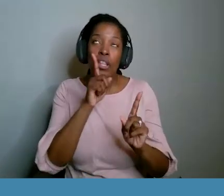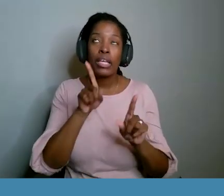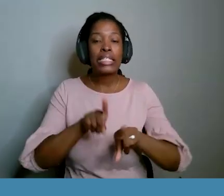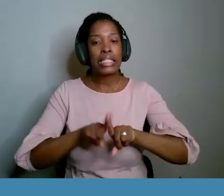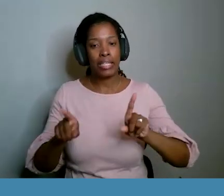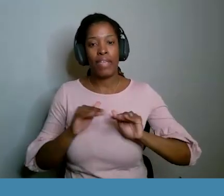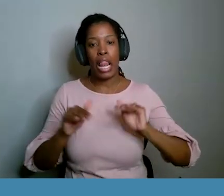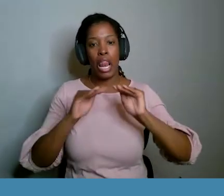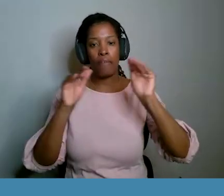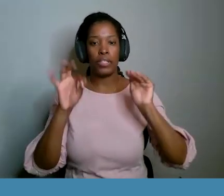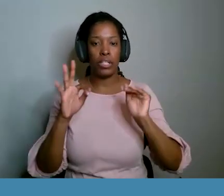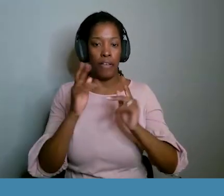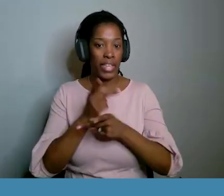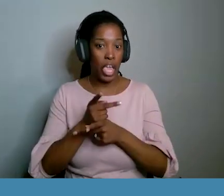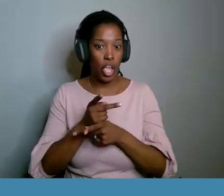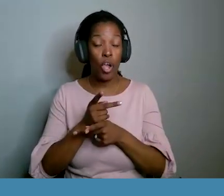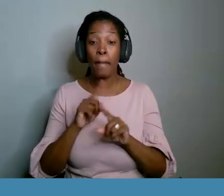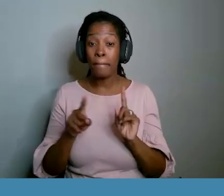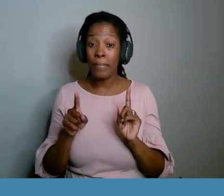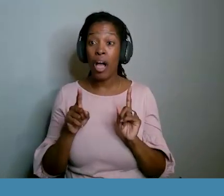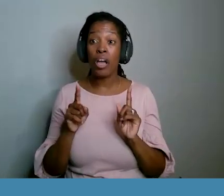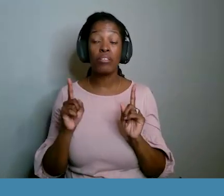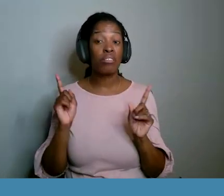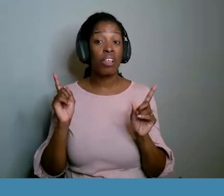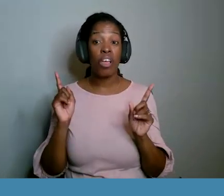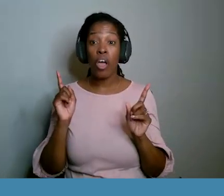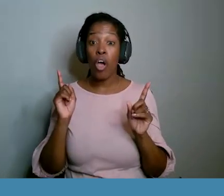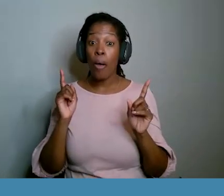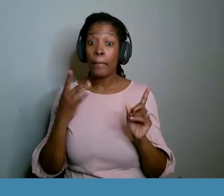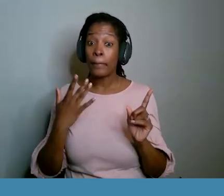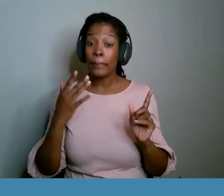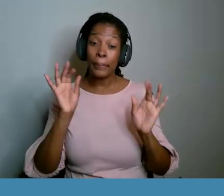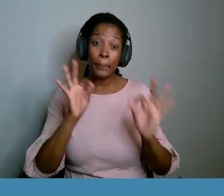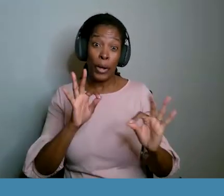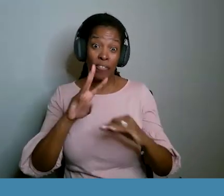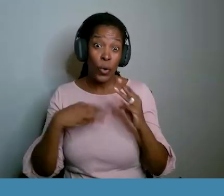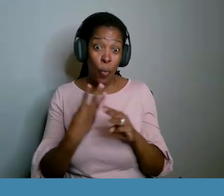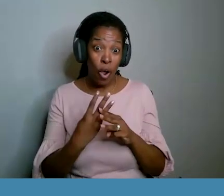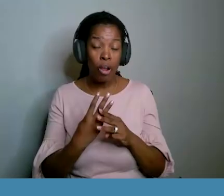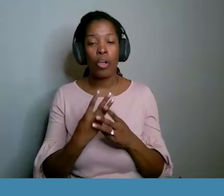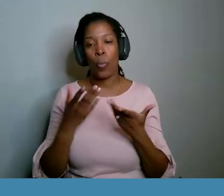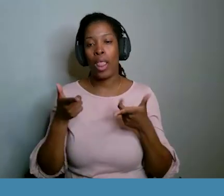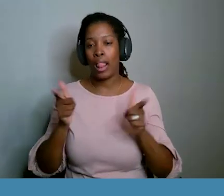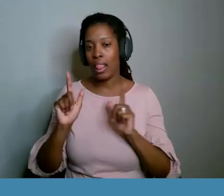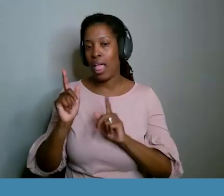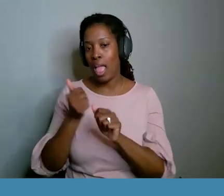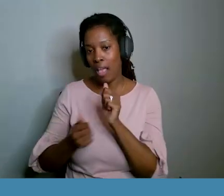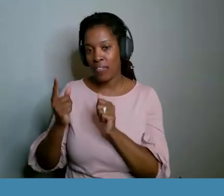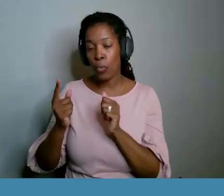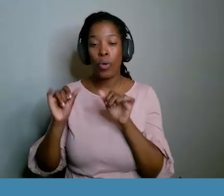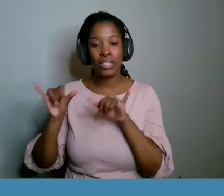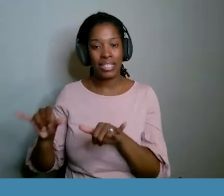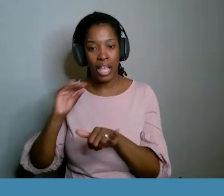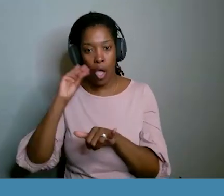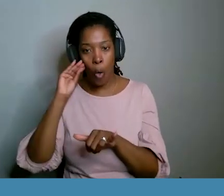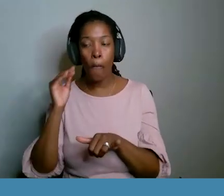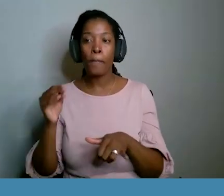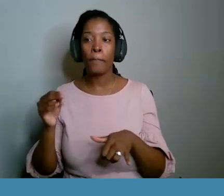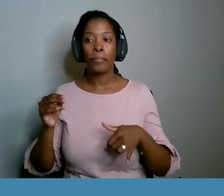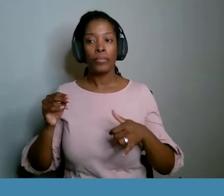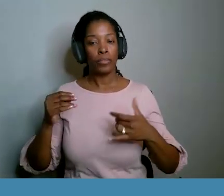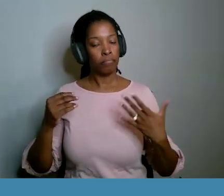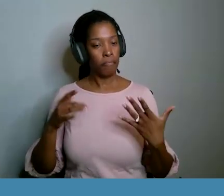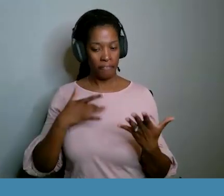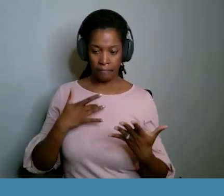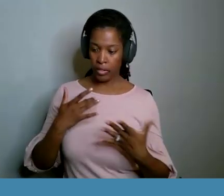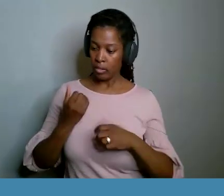But ultimately, we would like to see everyone be able to remain at home with their full dignity and accessing the care